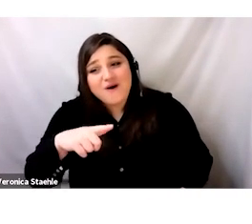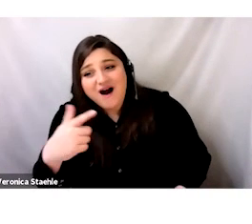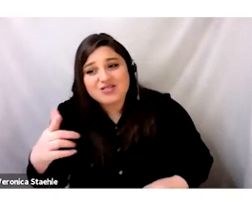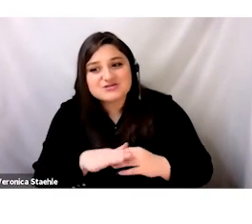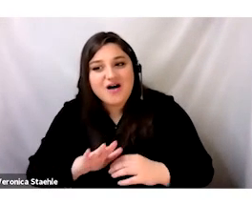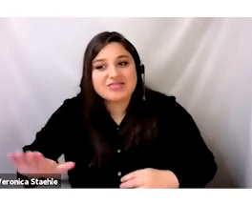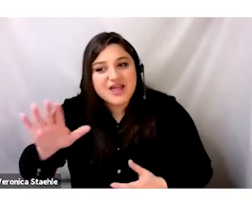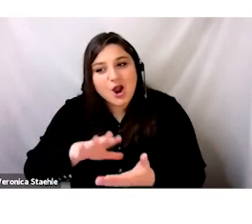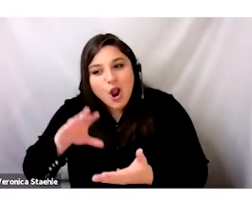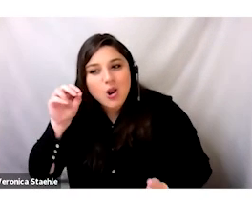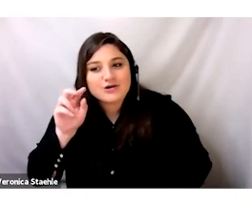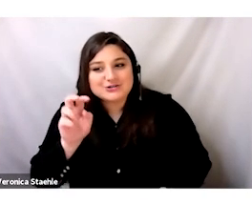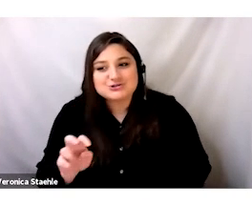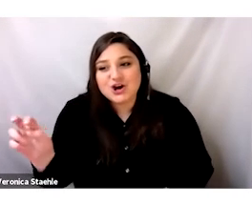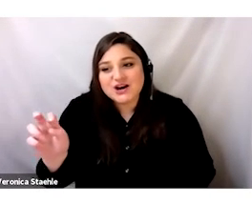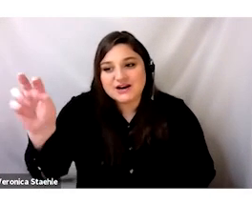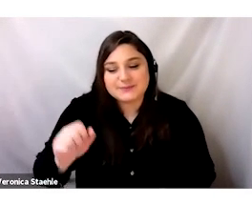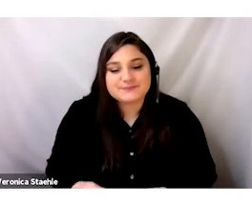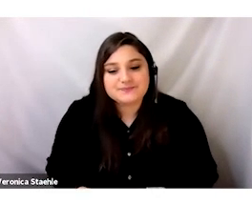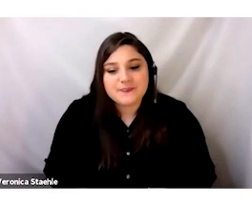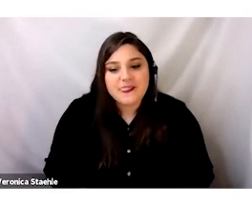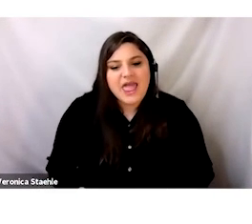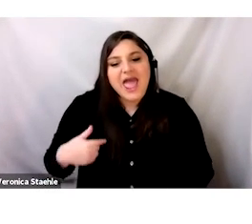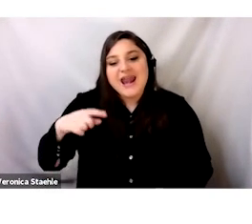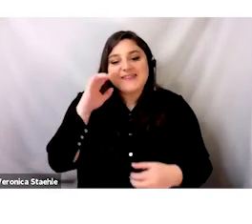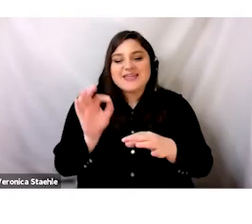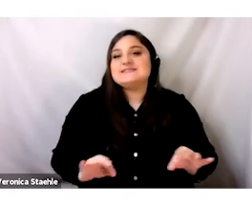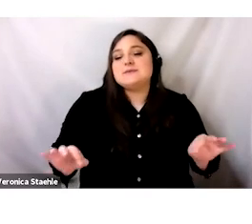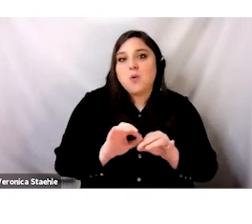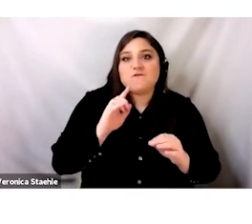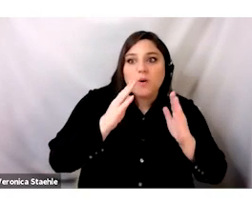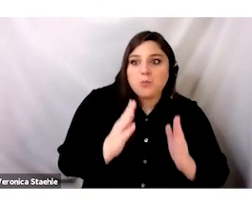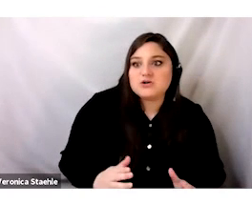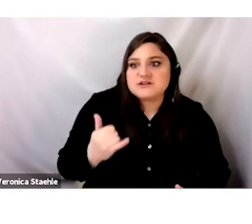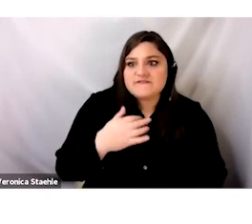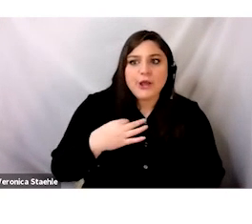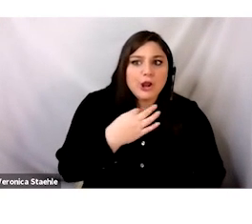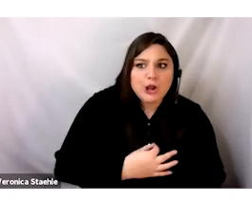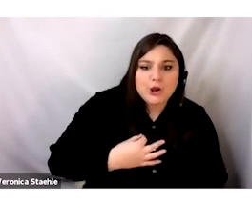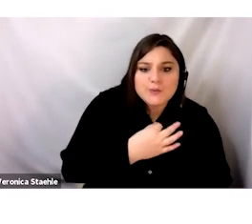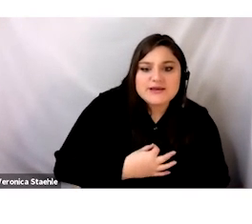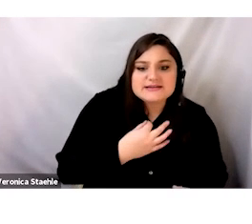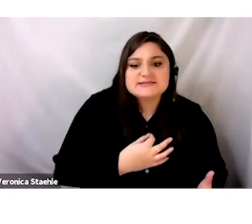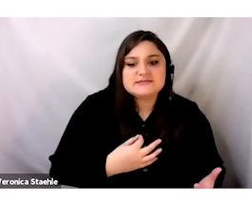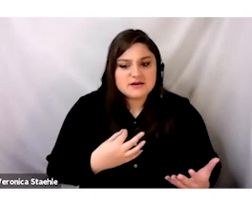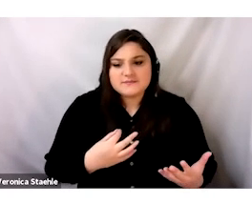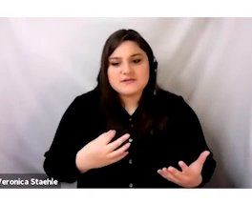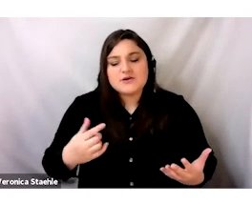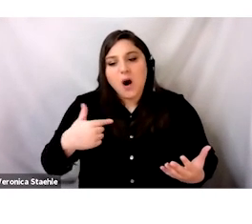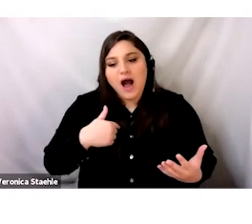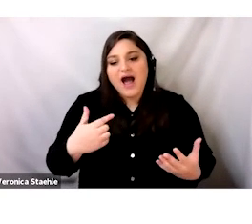tend to be very curious for equity. I've literally been in Ubers back when we traveled a lot,